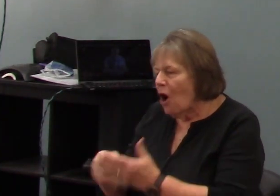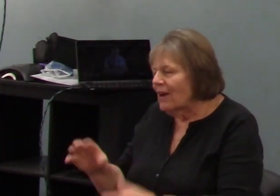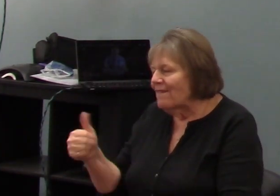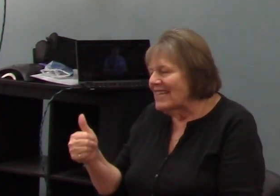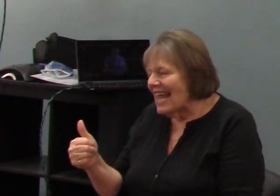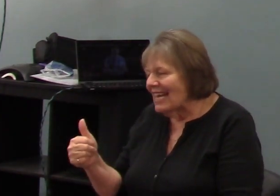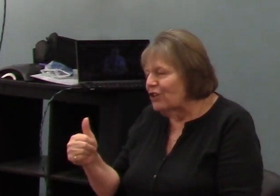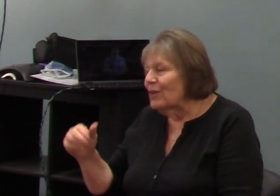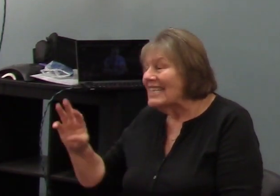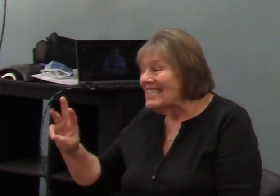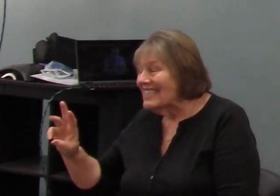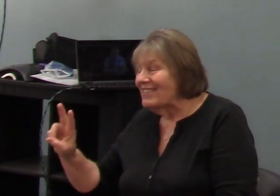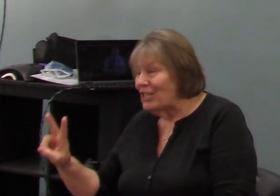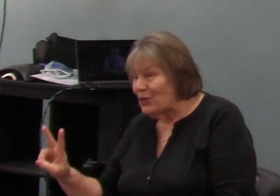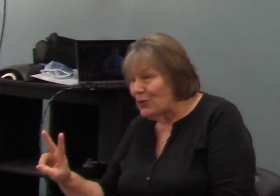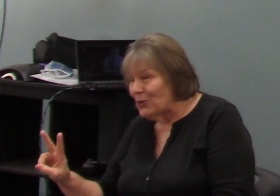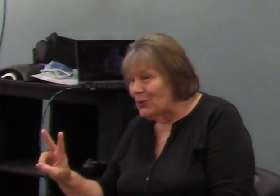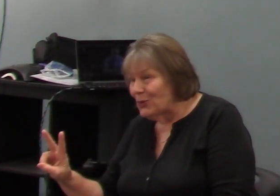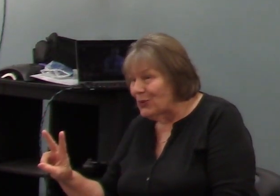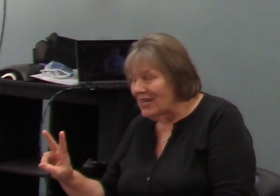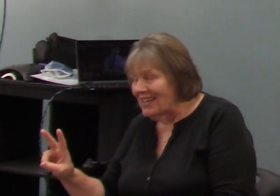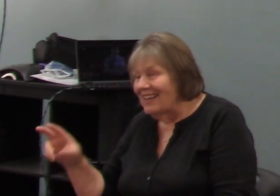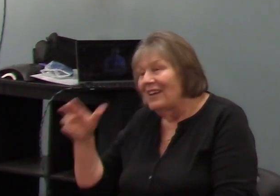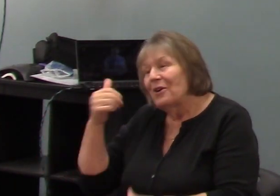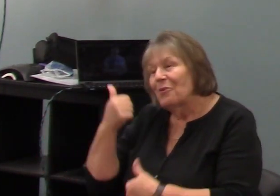All right, remember some of those big numbers.